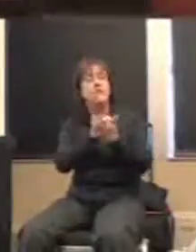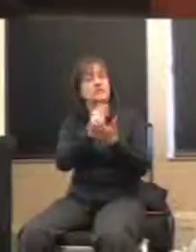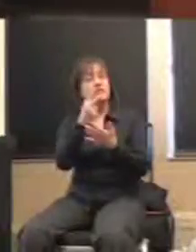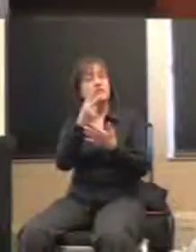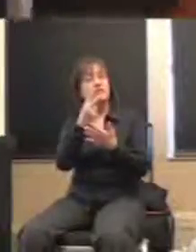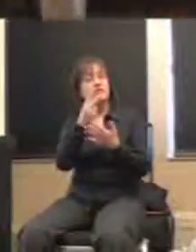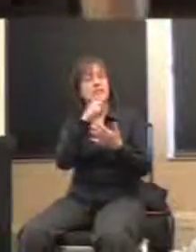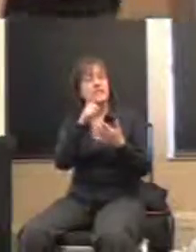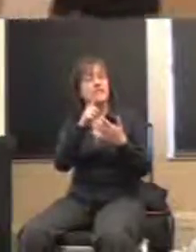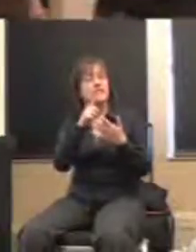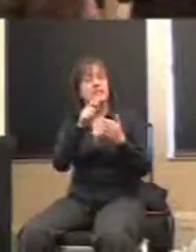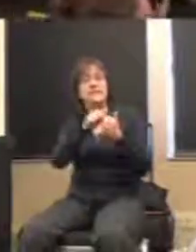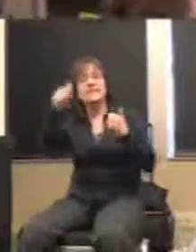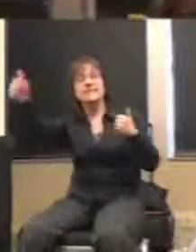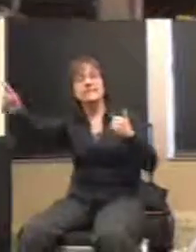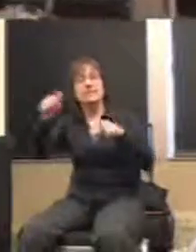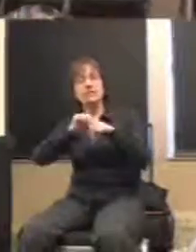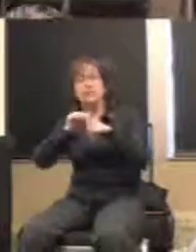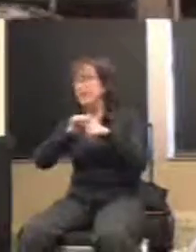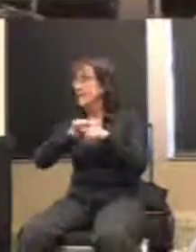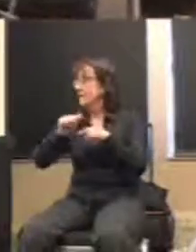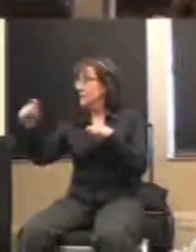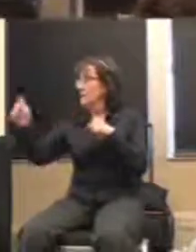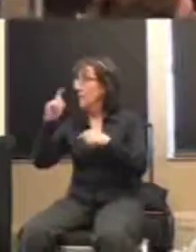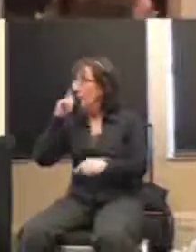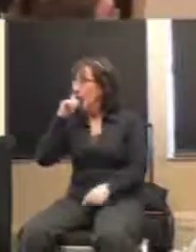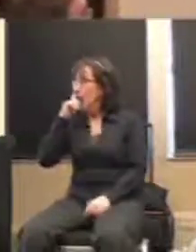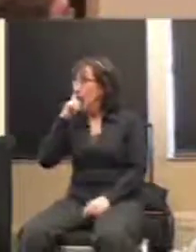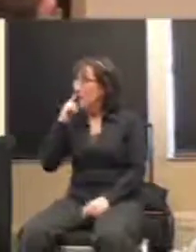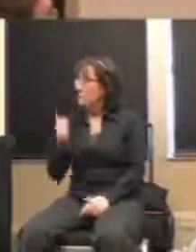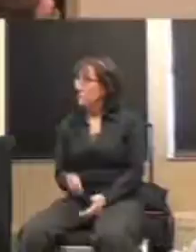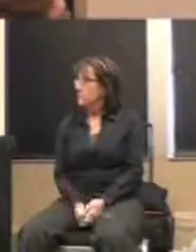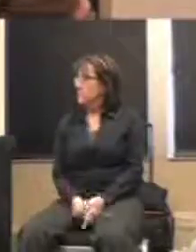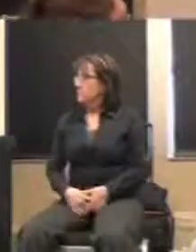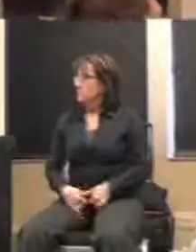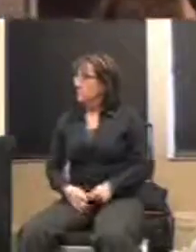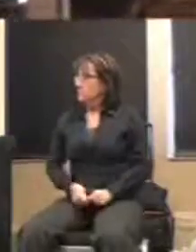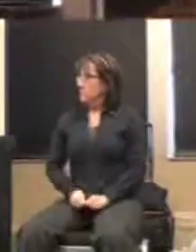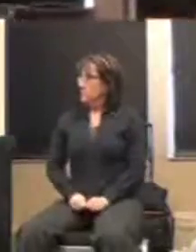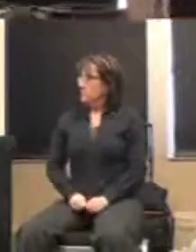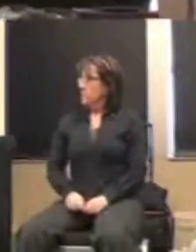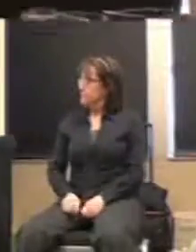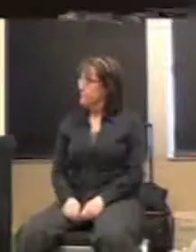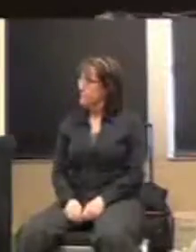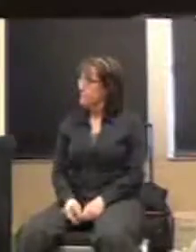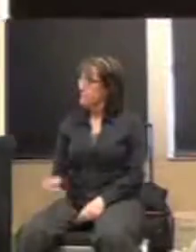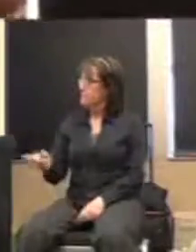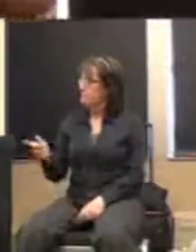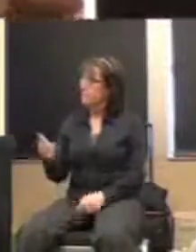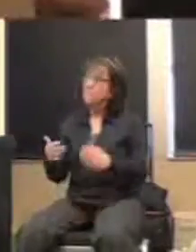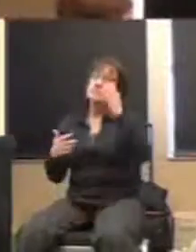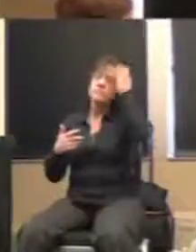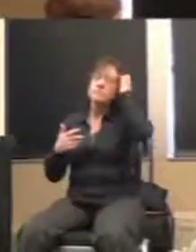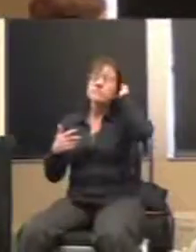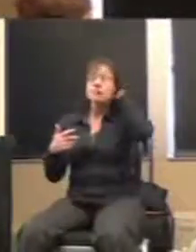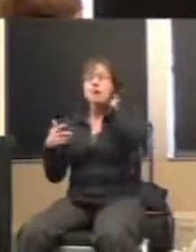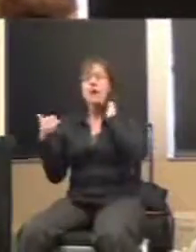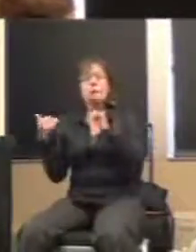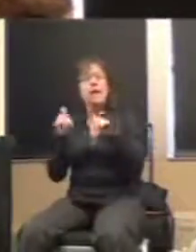training. I walk across the room and I have the reinforcer and I'm over here playing with